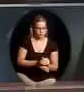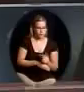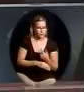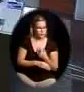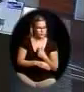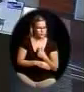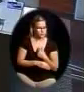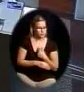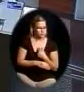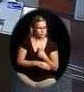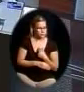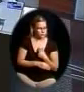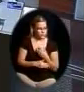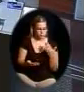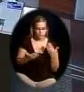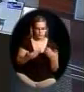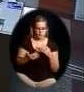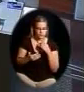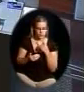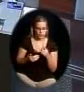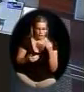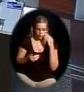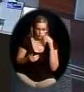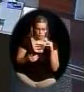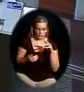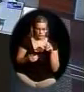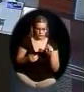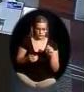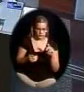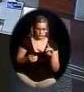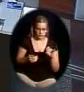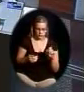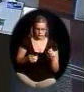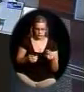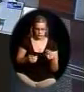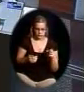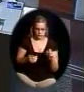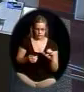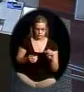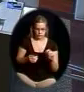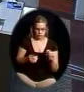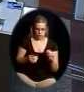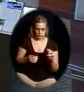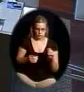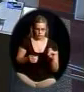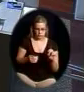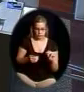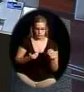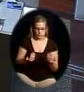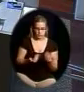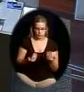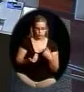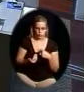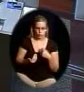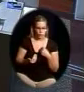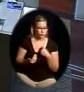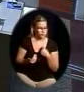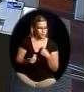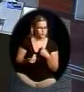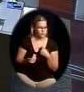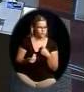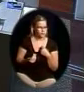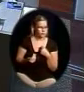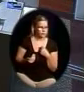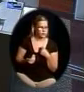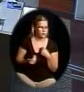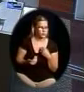I can maybe speak to that. I know Ms. Keith and Scott Mason are also here. I think we're subject to